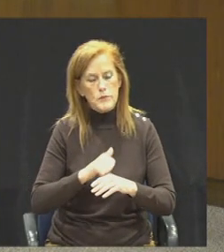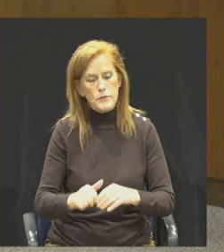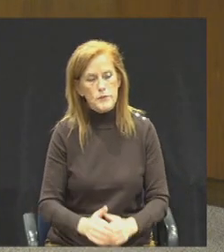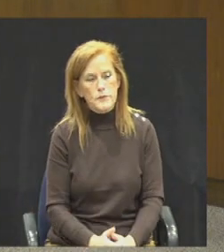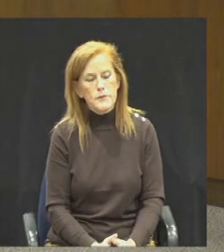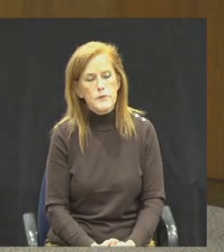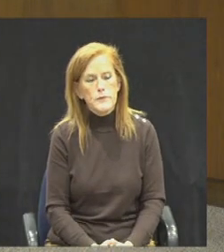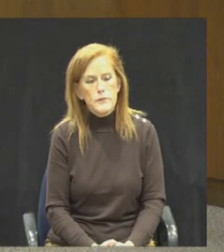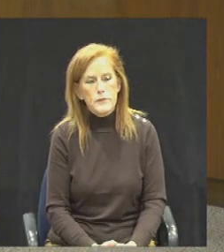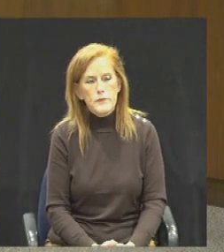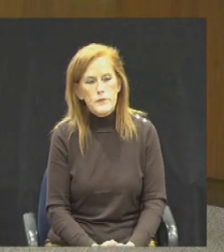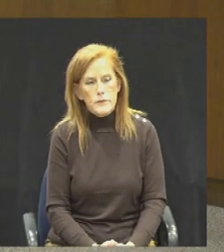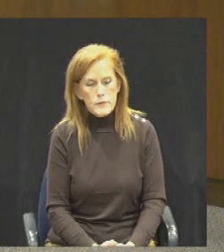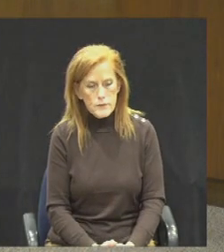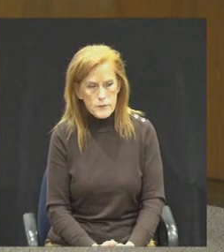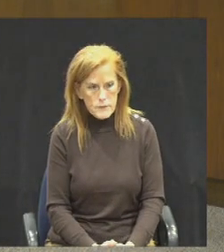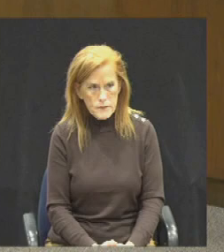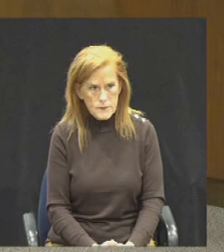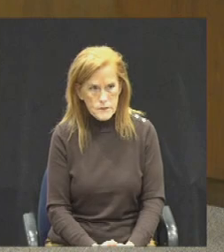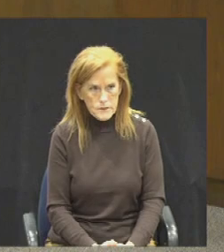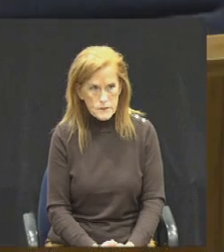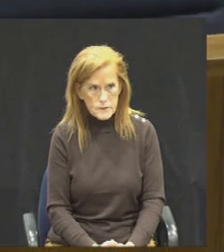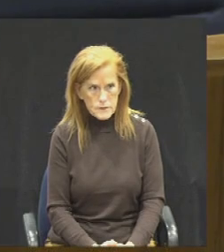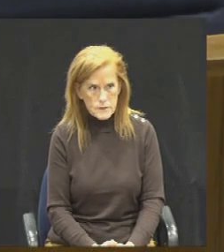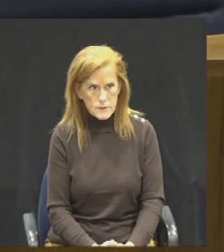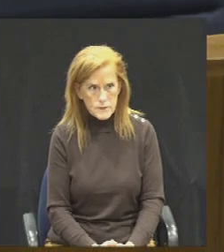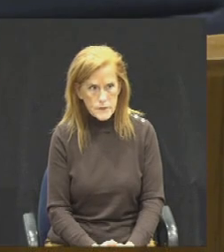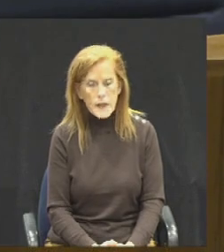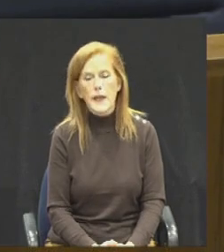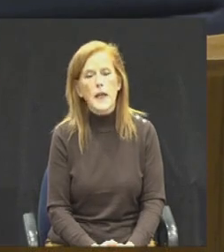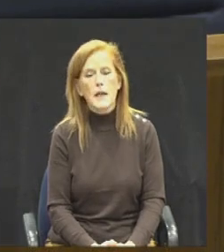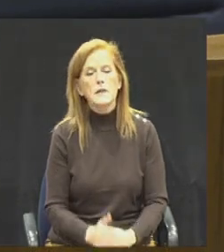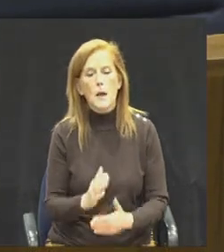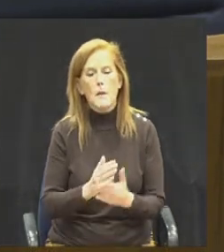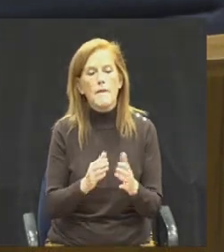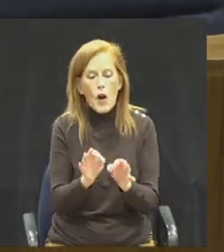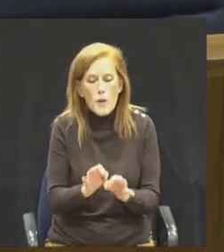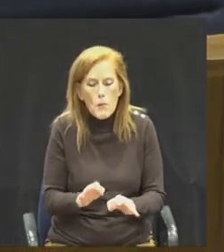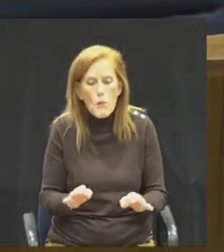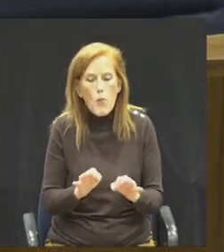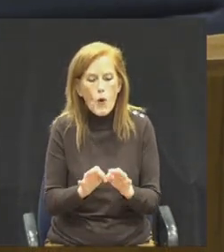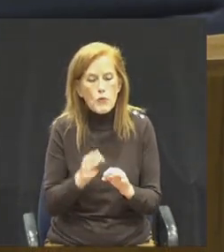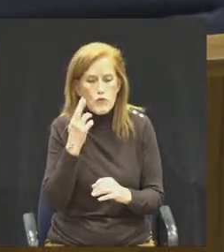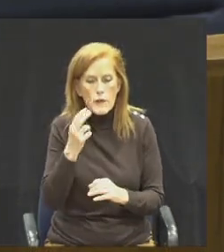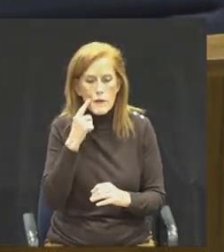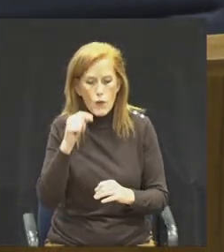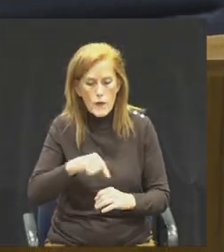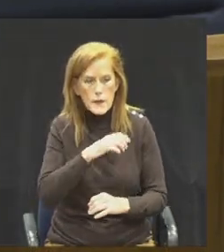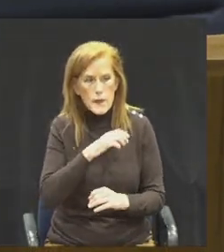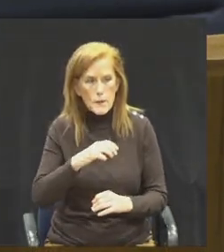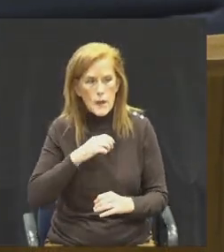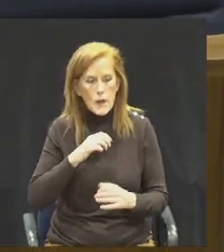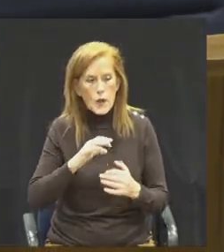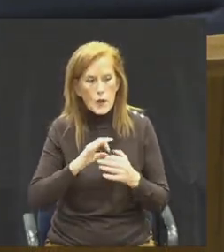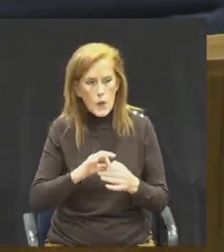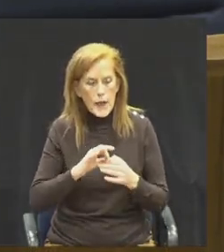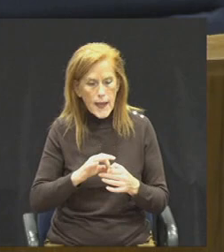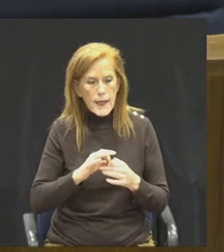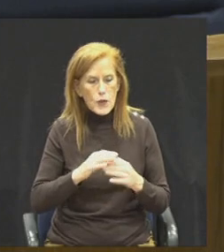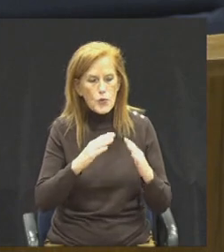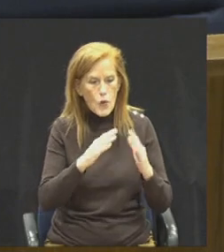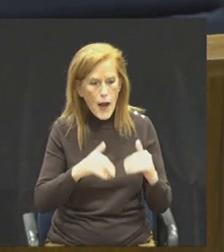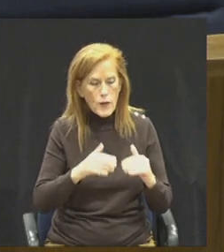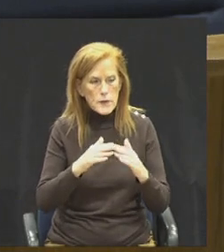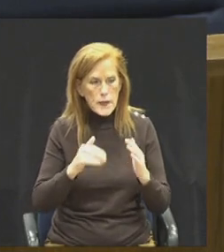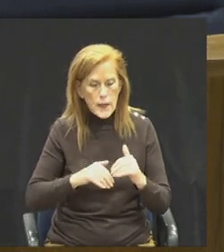yes, I think we've had lots of conversations. Some of our kind of core initiatives are related to employment, but housing and transportation. And